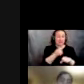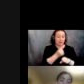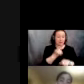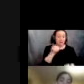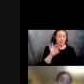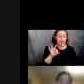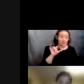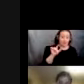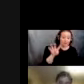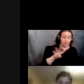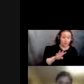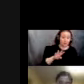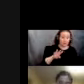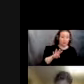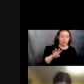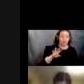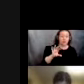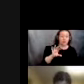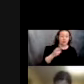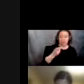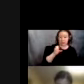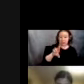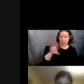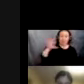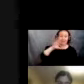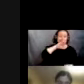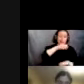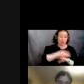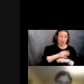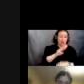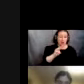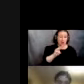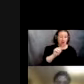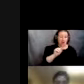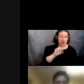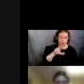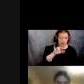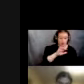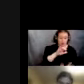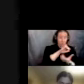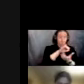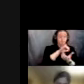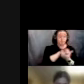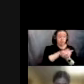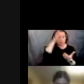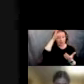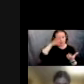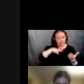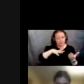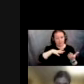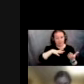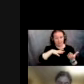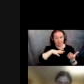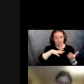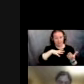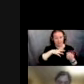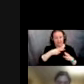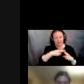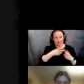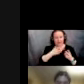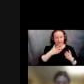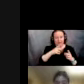his daughter Mary married a man named, and sources differ on his surname, so it's either Kamaichi